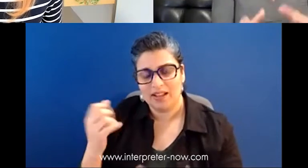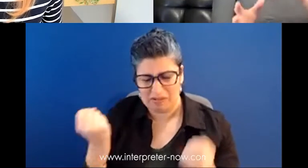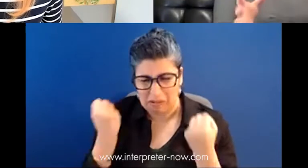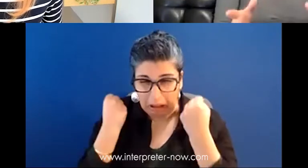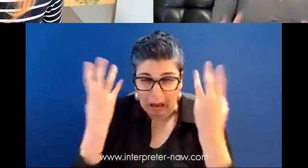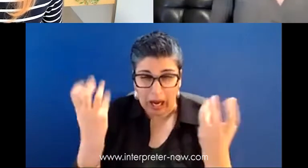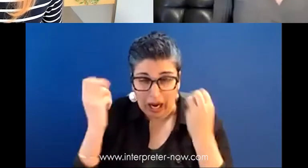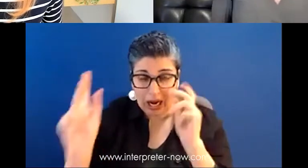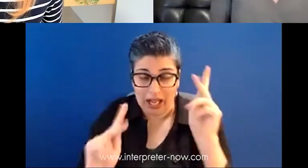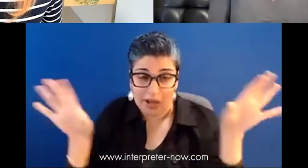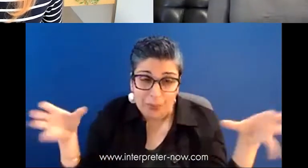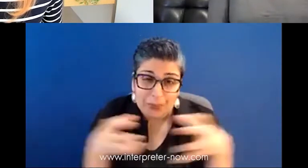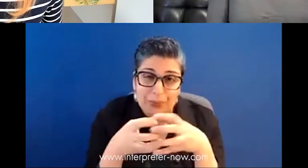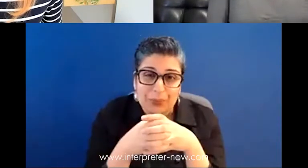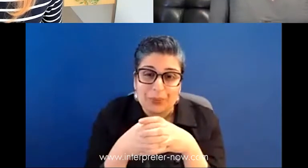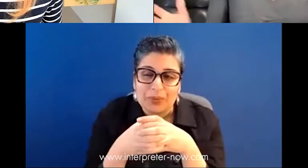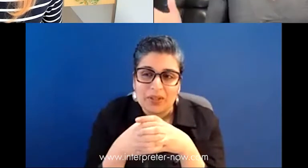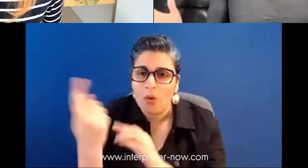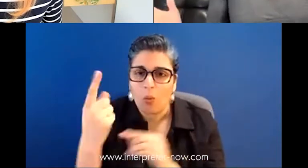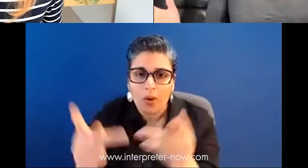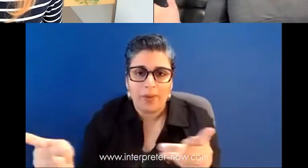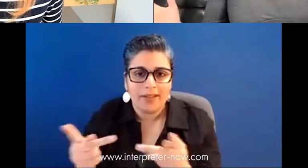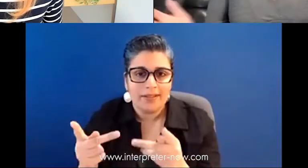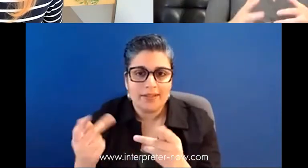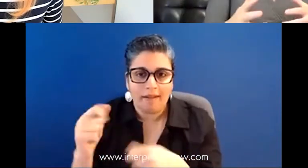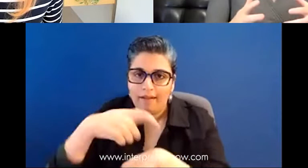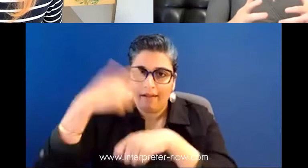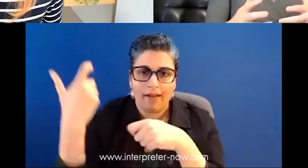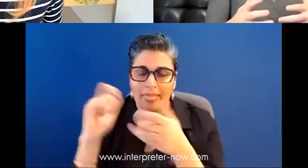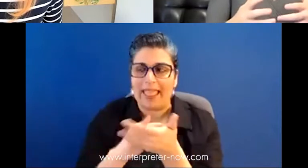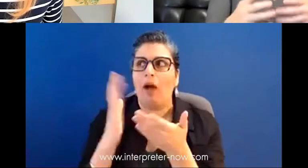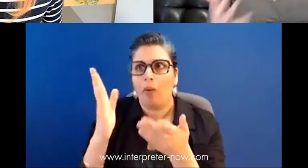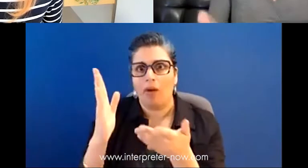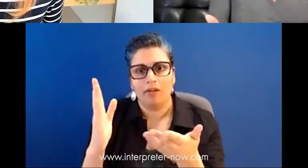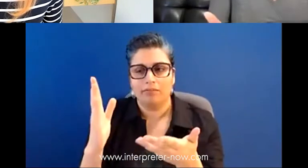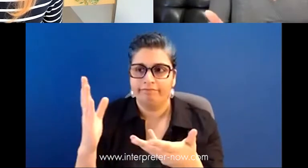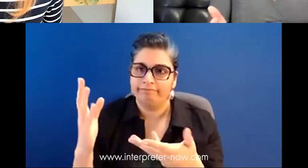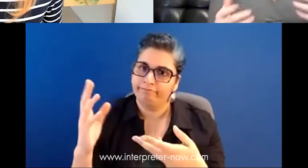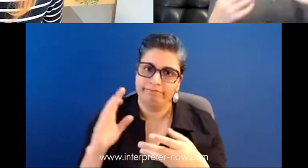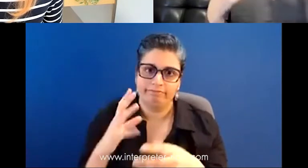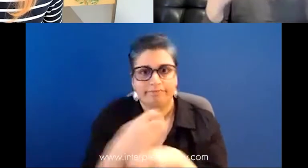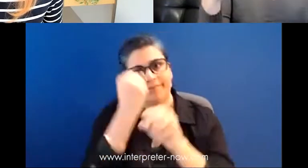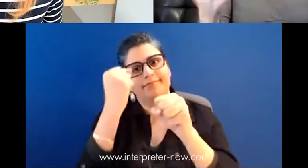the water cooler at any given time. So, okay,